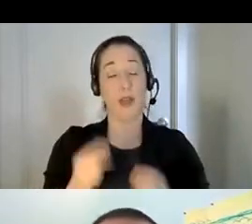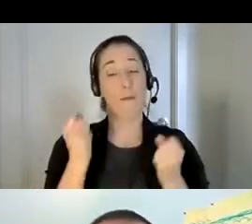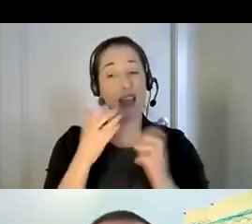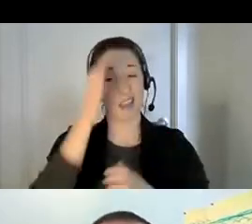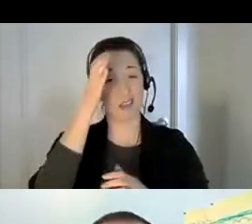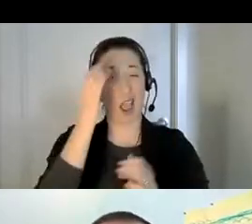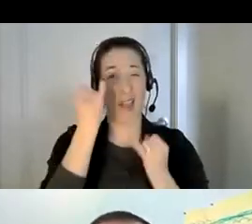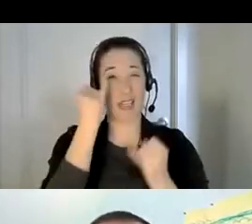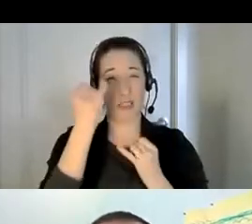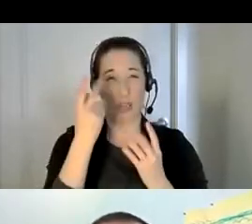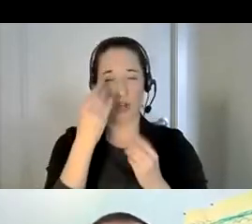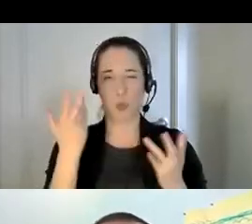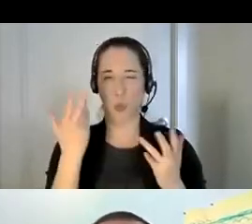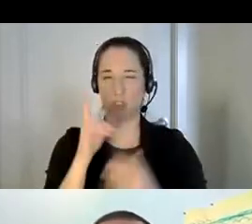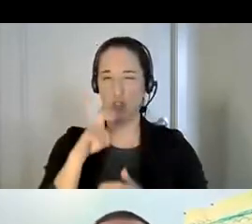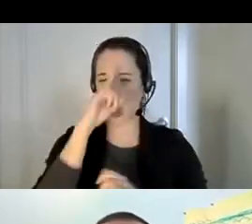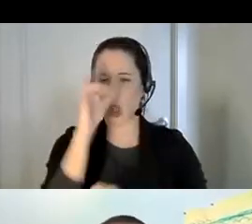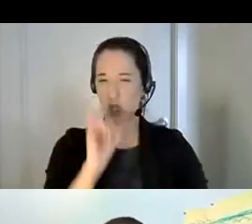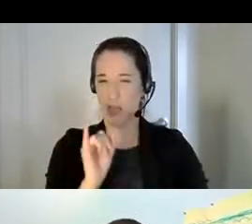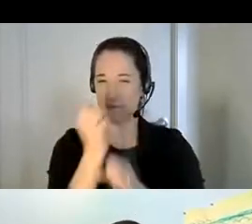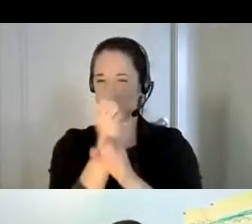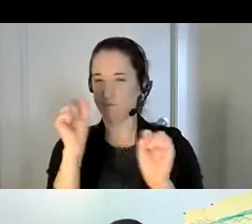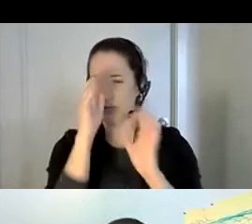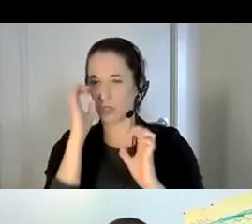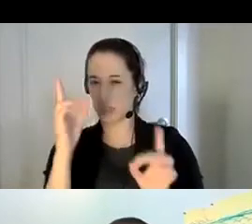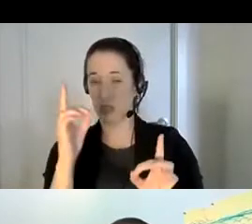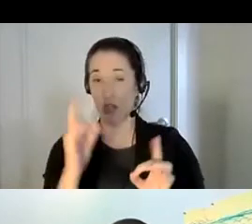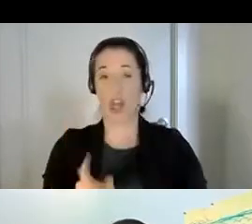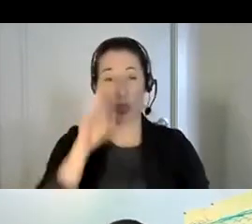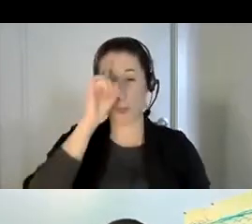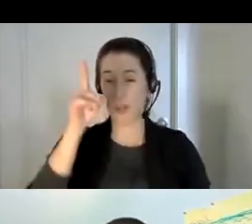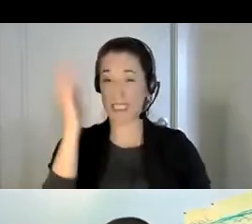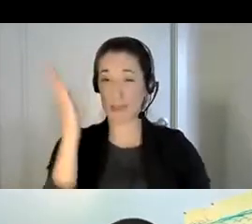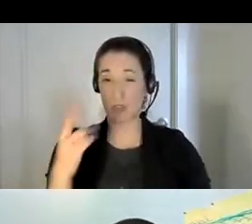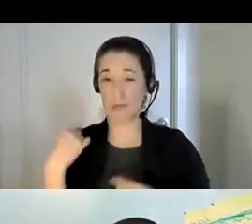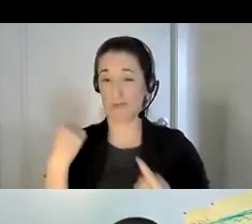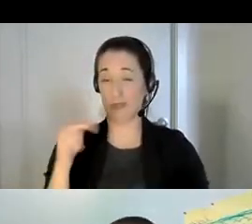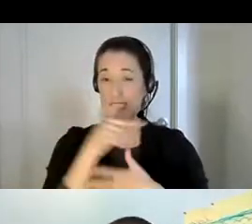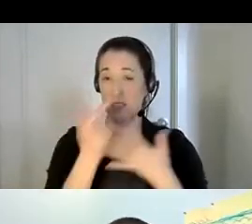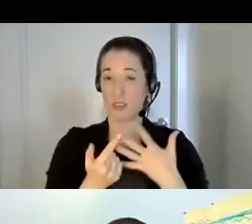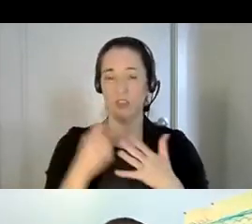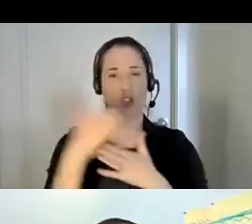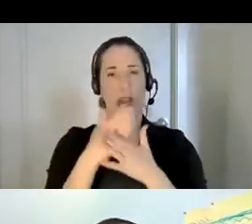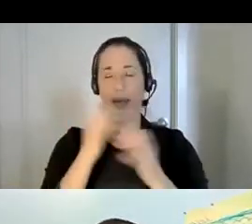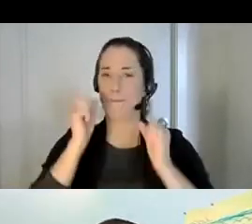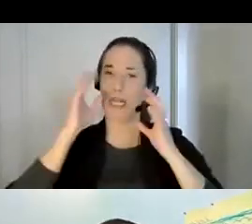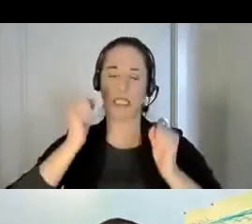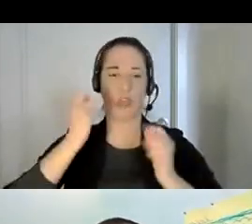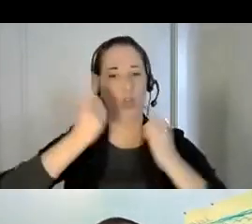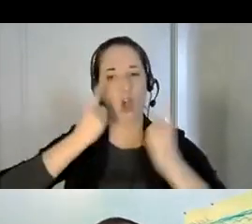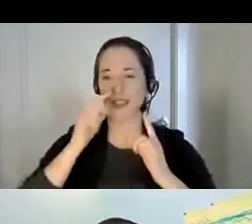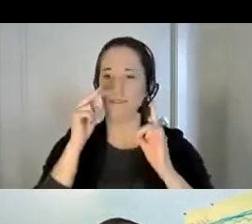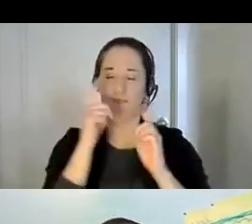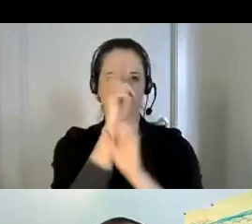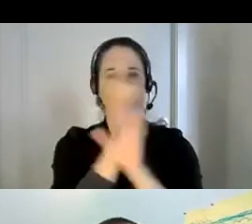like. And the brilliant speakers in this series have shared amazing thoughts and visions regarding this topic already.